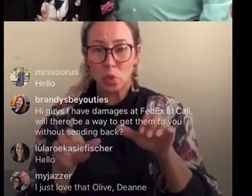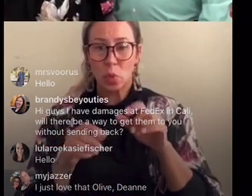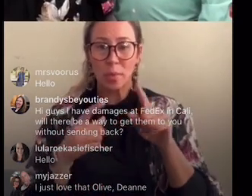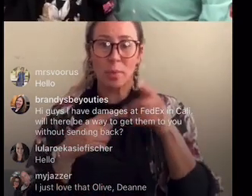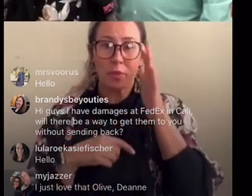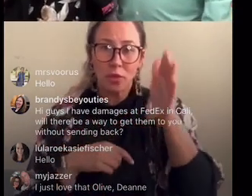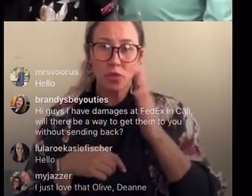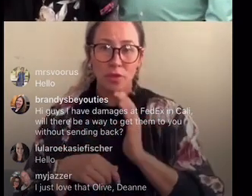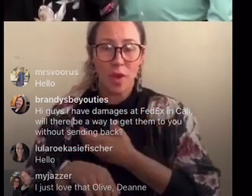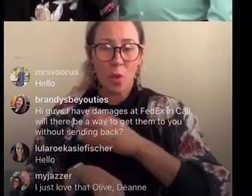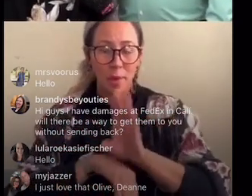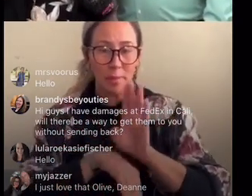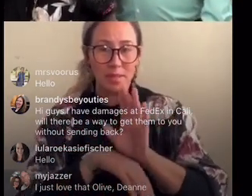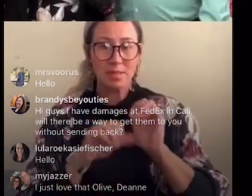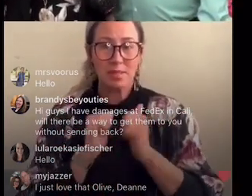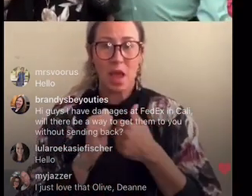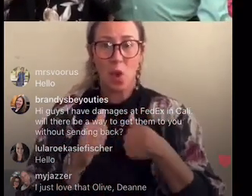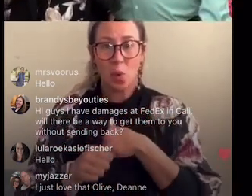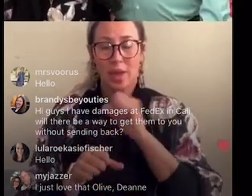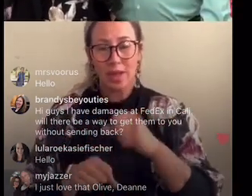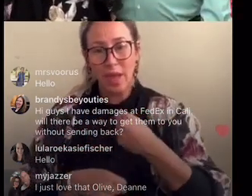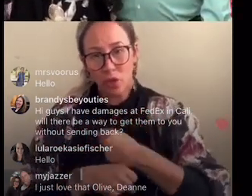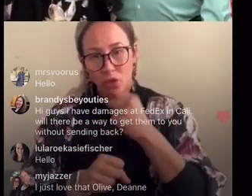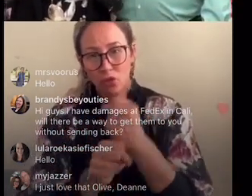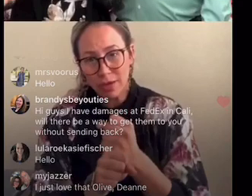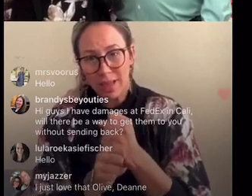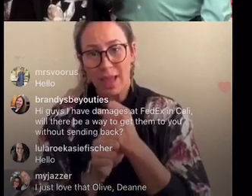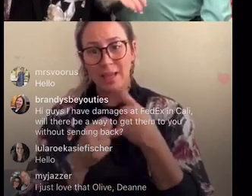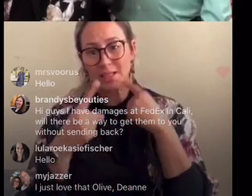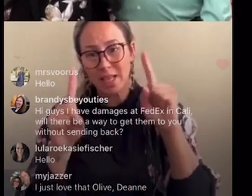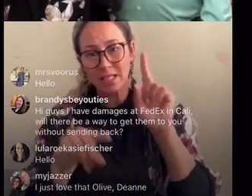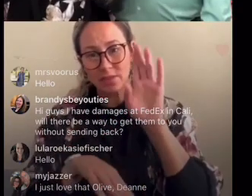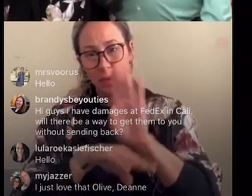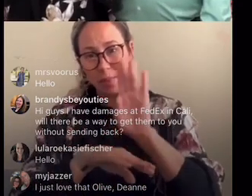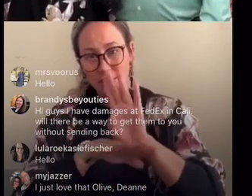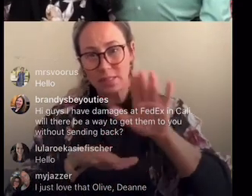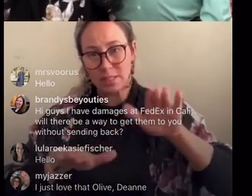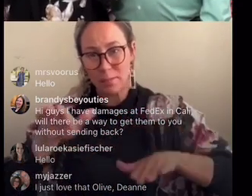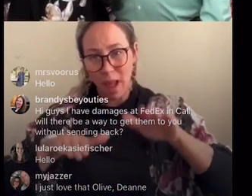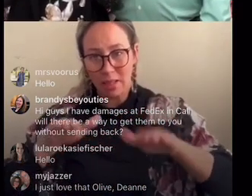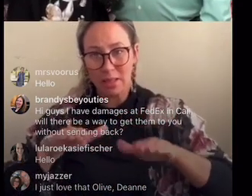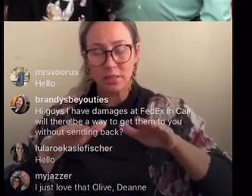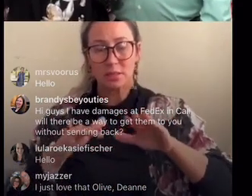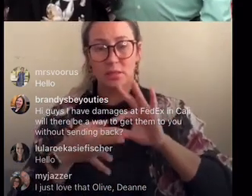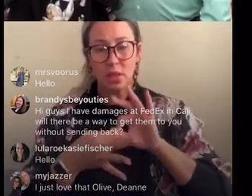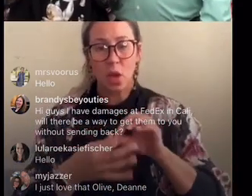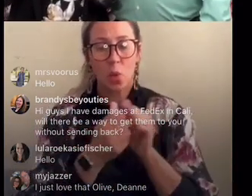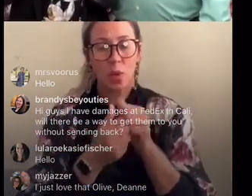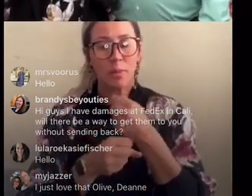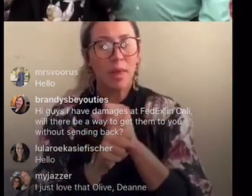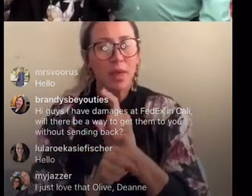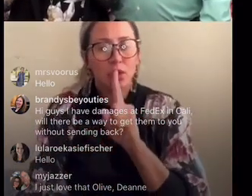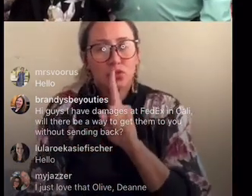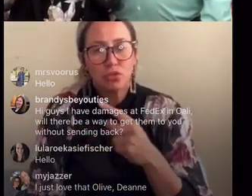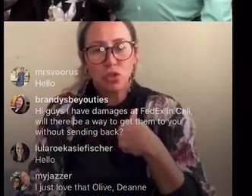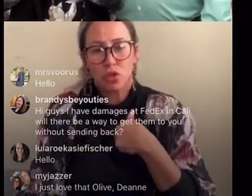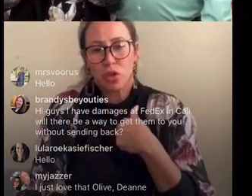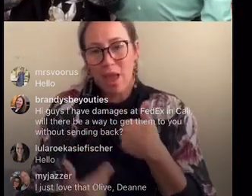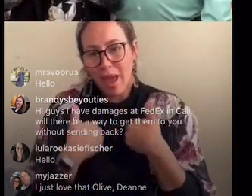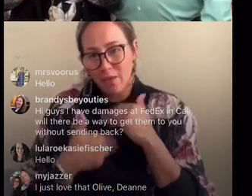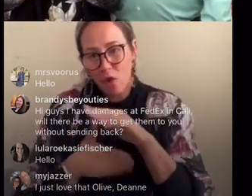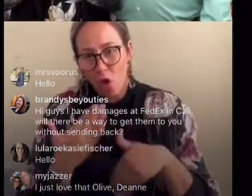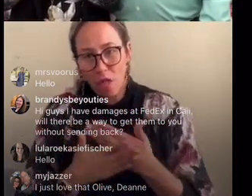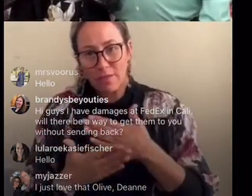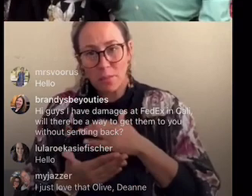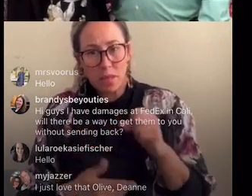I creating a successful business balance about making sure that I have all those things? I